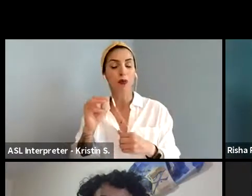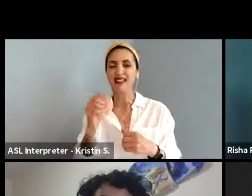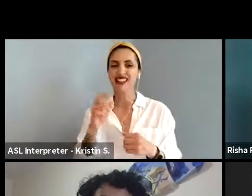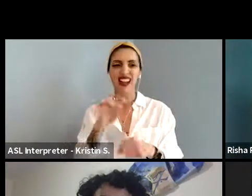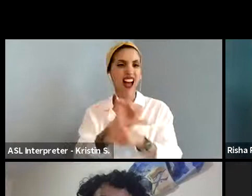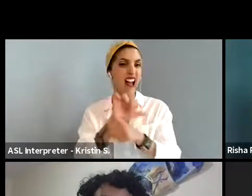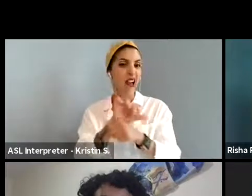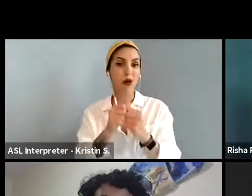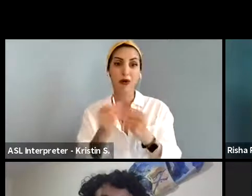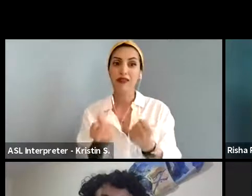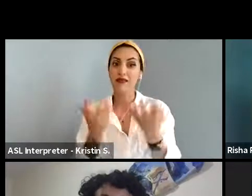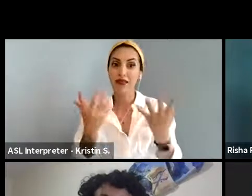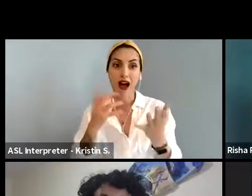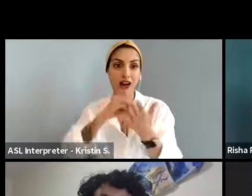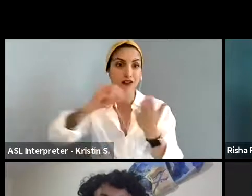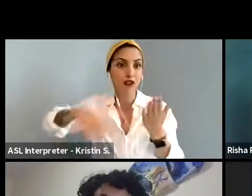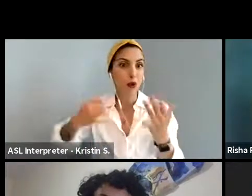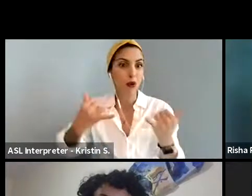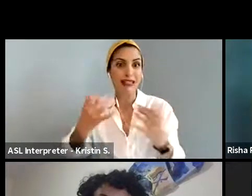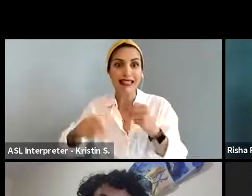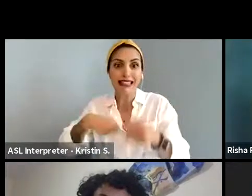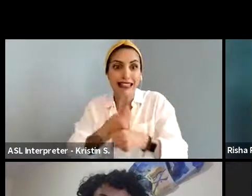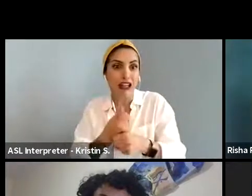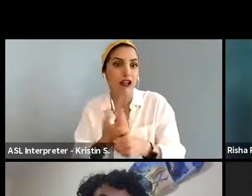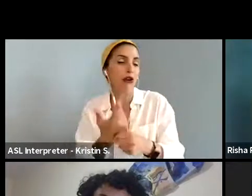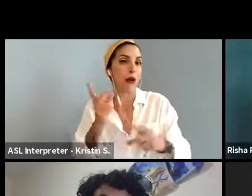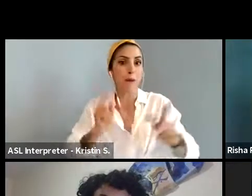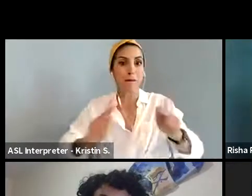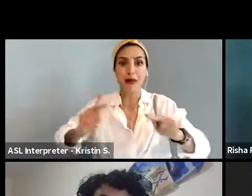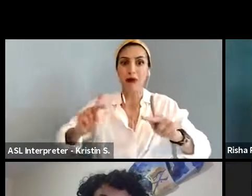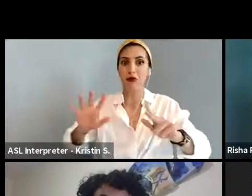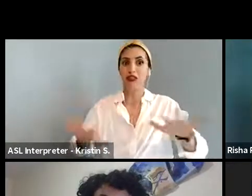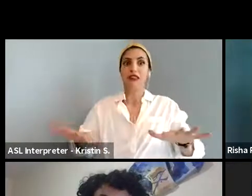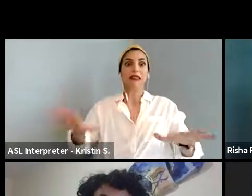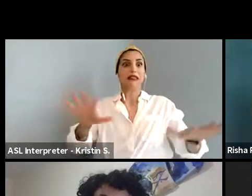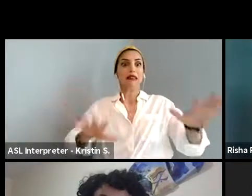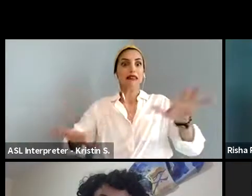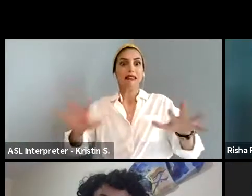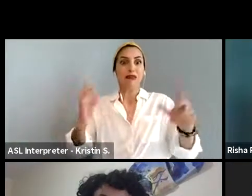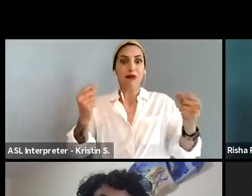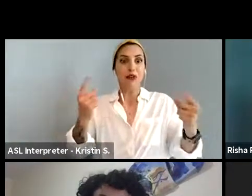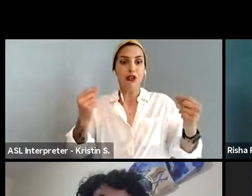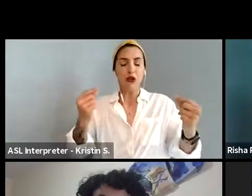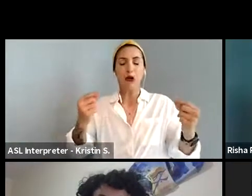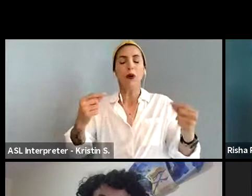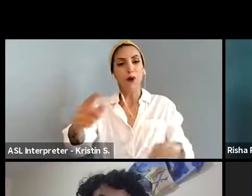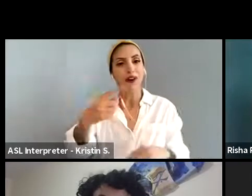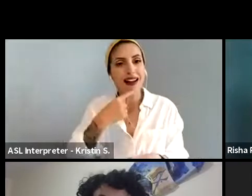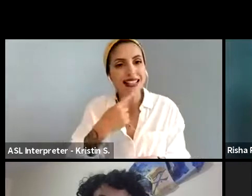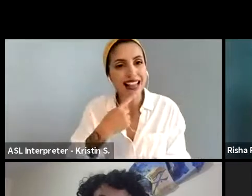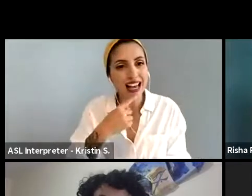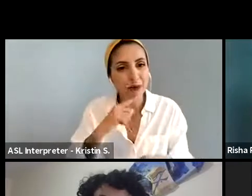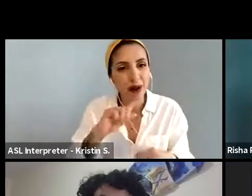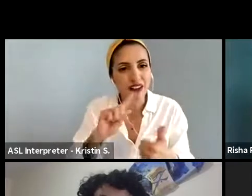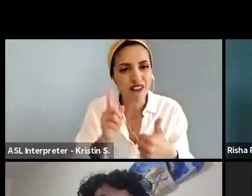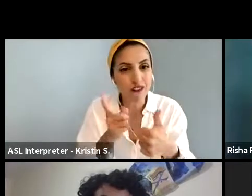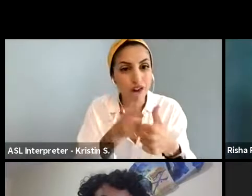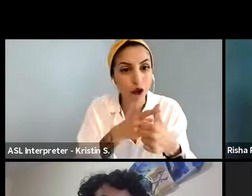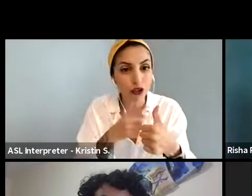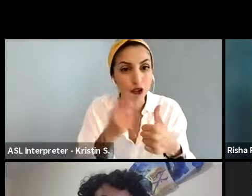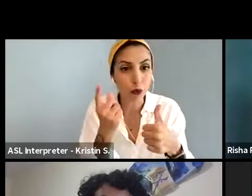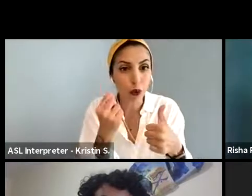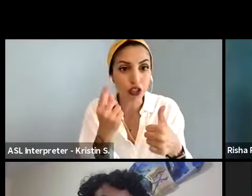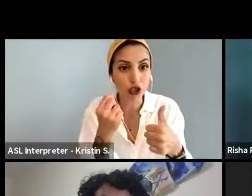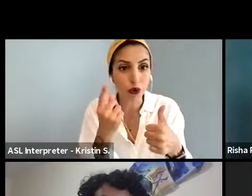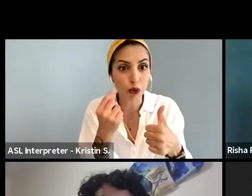year too, and right, everyone's like, what are we gonna do? And I was like, well, the number one thing we're gonna do is not do what, like try to